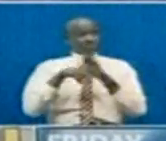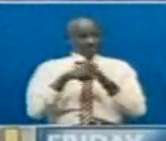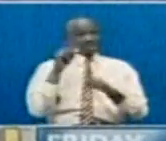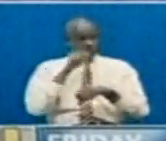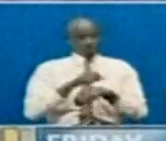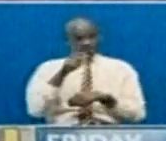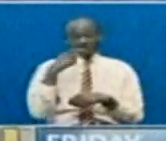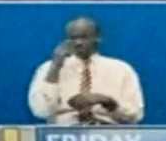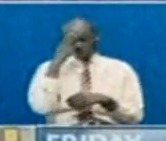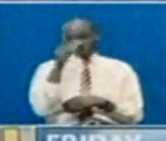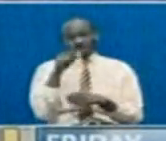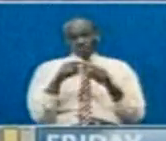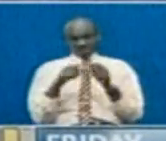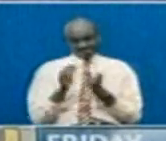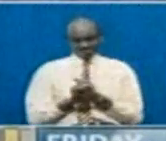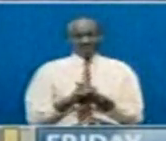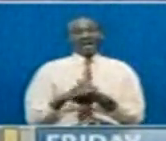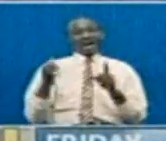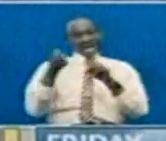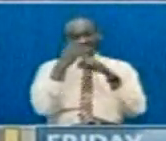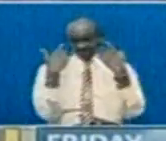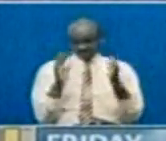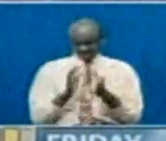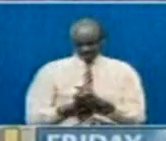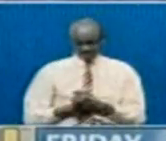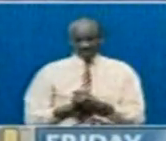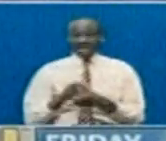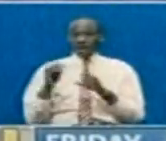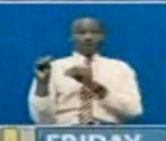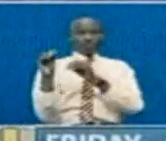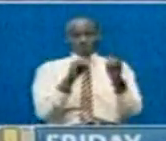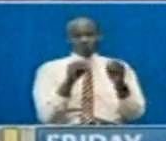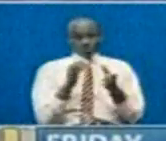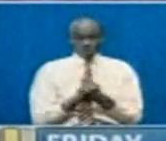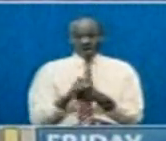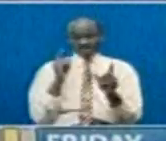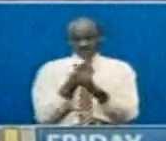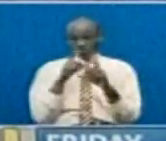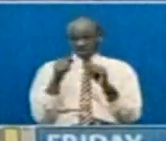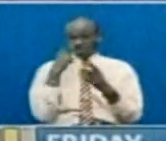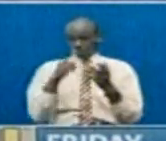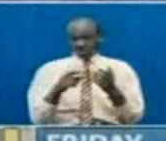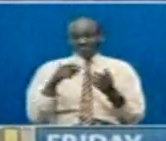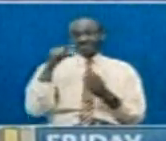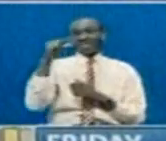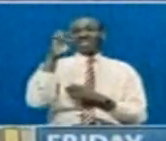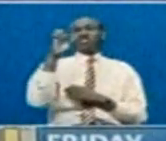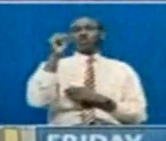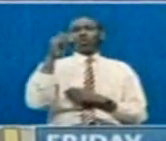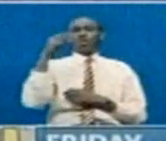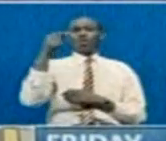it's leguminous. Got that one, Wilis. Yes. Moving on to another one. Do we say geothermal